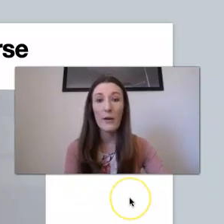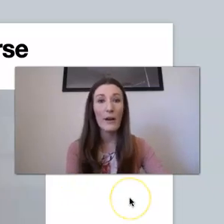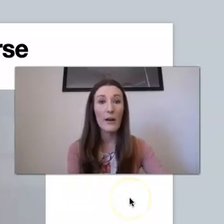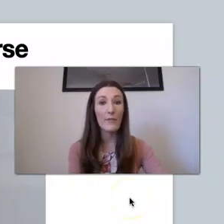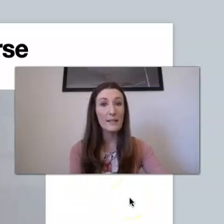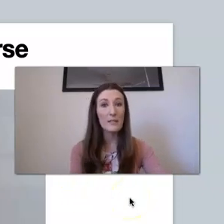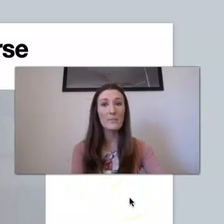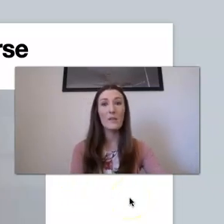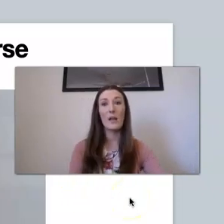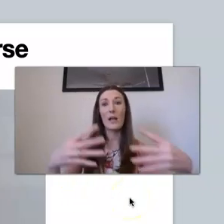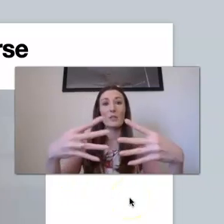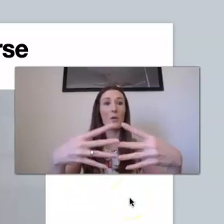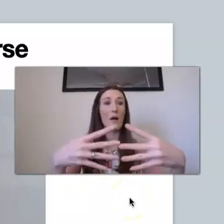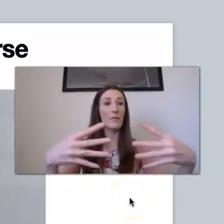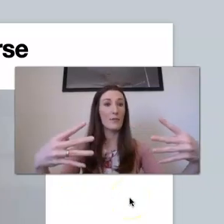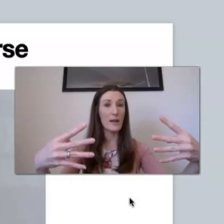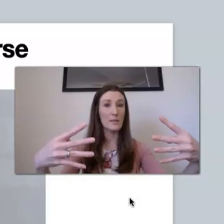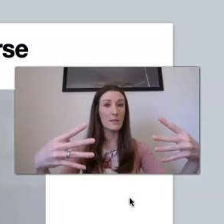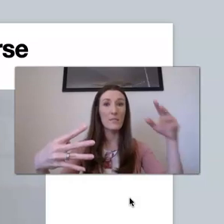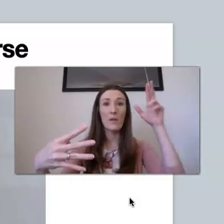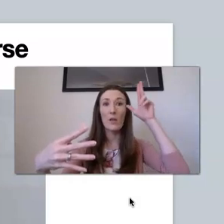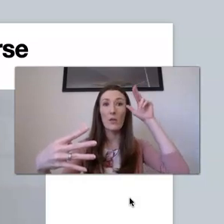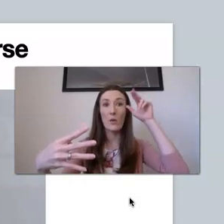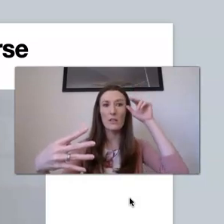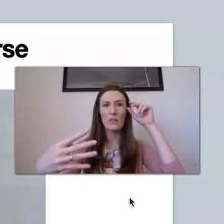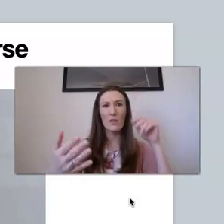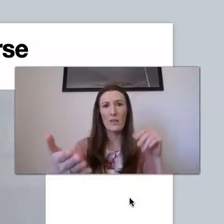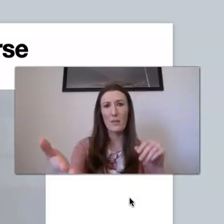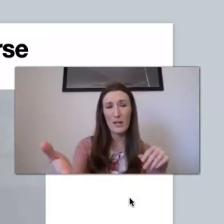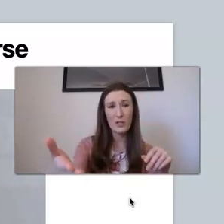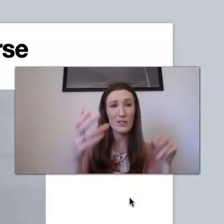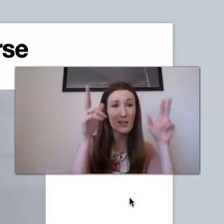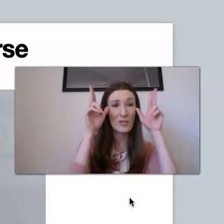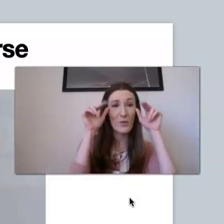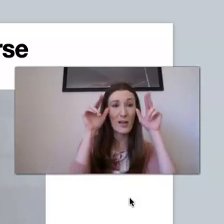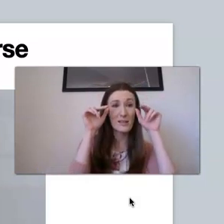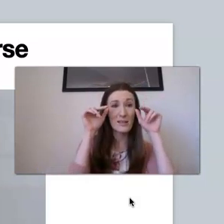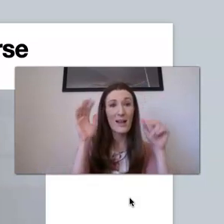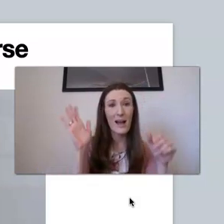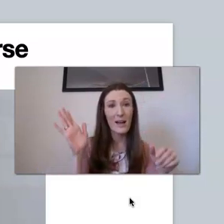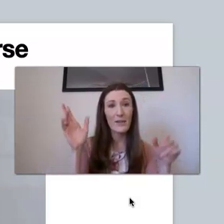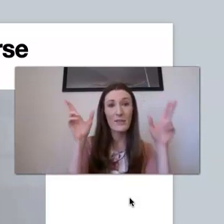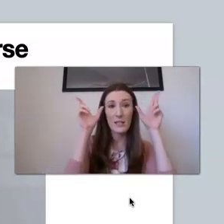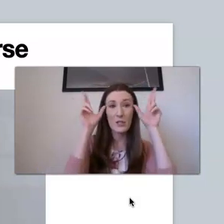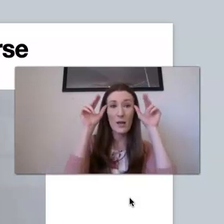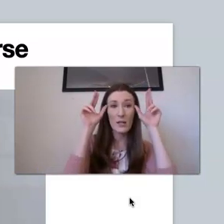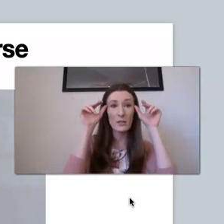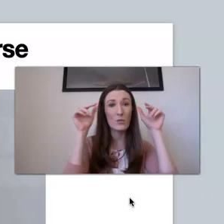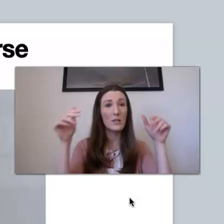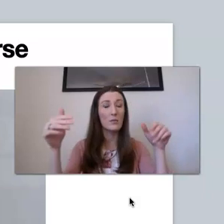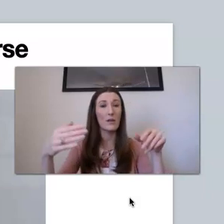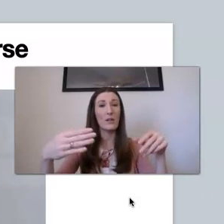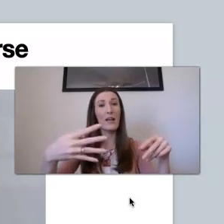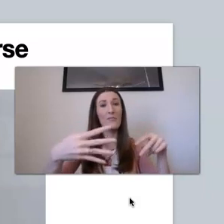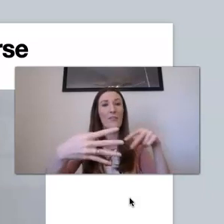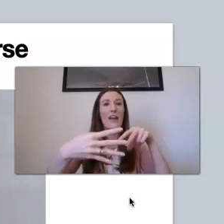A barrier, a fence. Okay, so you have your fence. The horse, the picture does 2 hands. I've never seen 2 hands